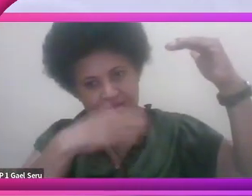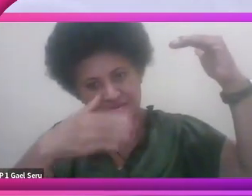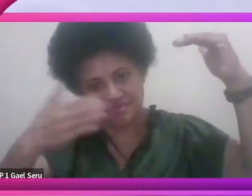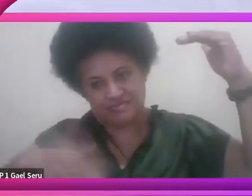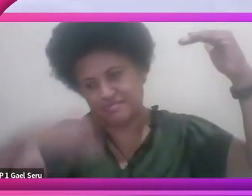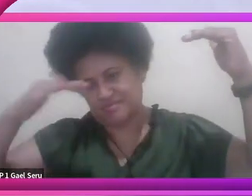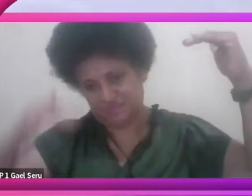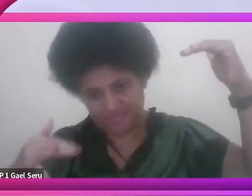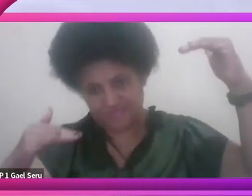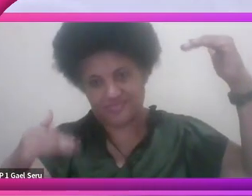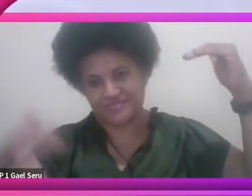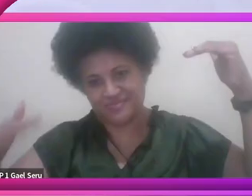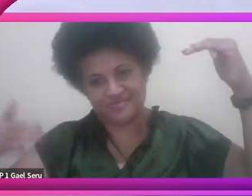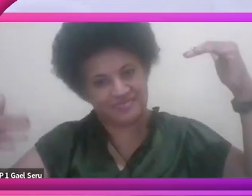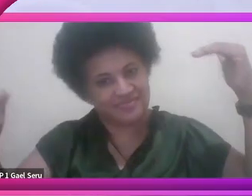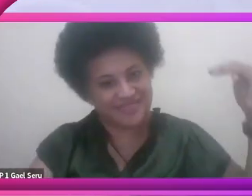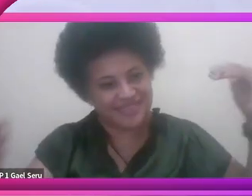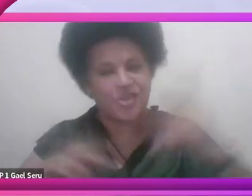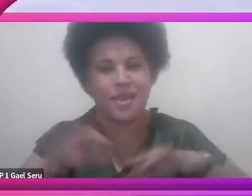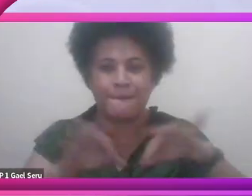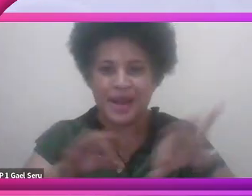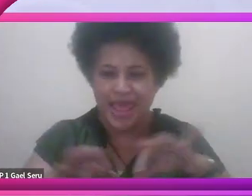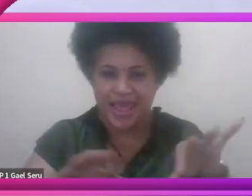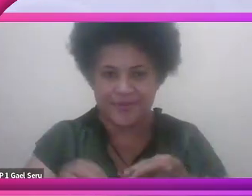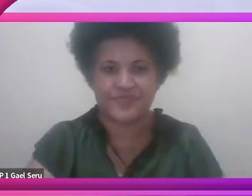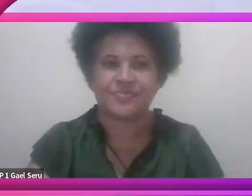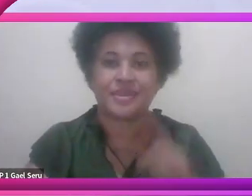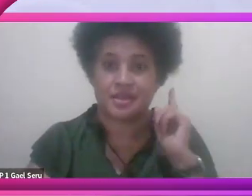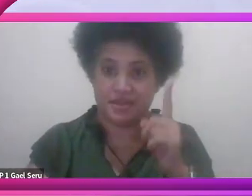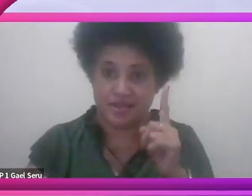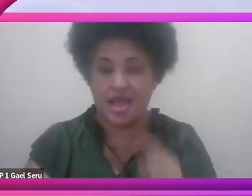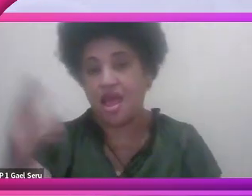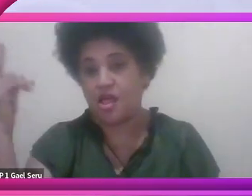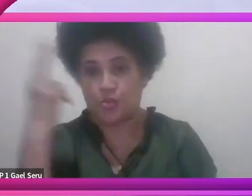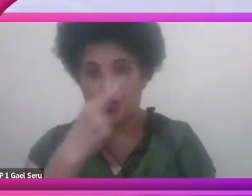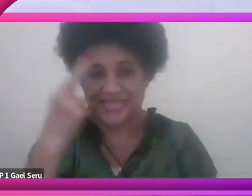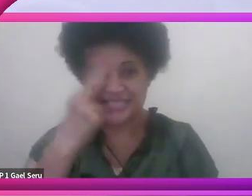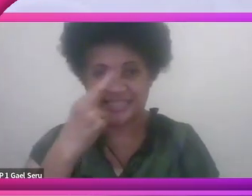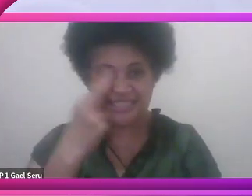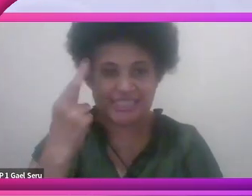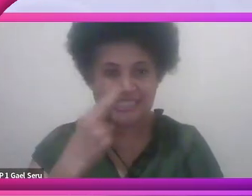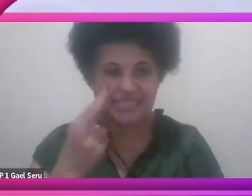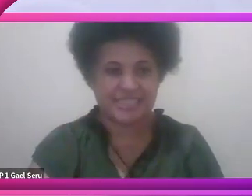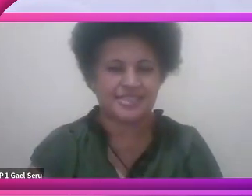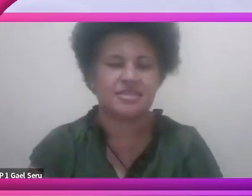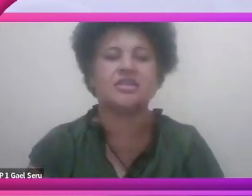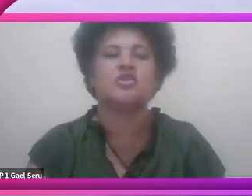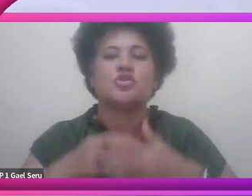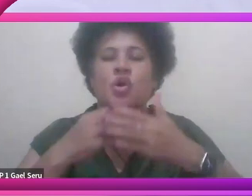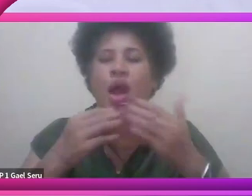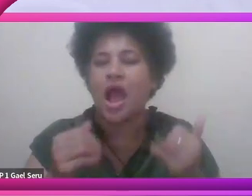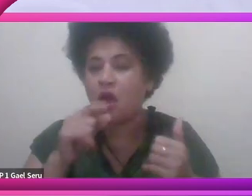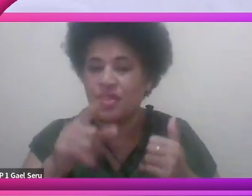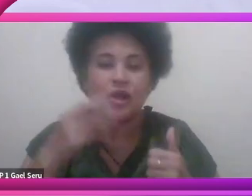please. So what we talk about the risk. So what we talk about risk, what does it mean? How often that the woman should